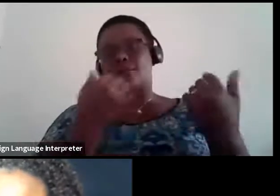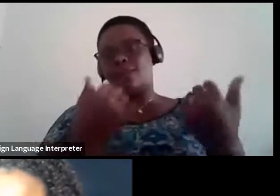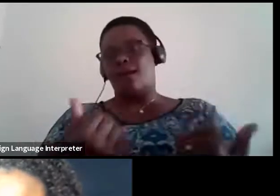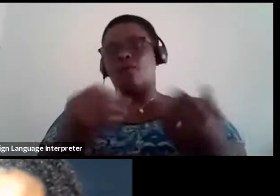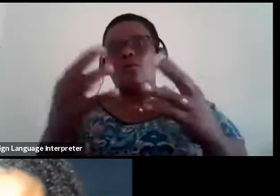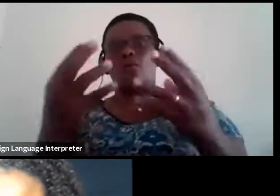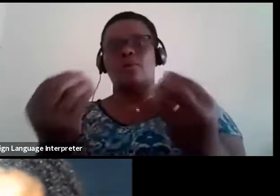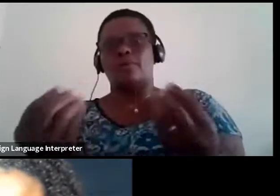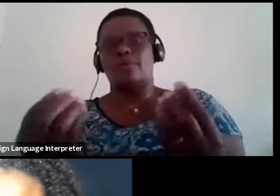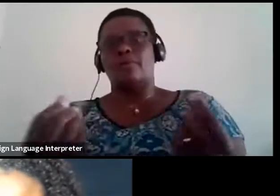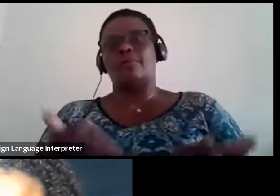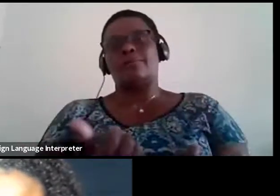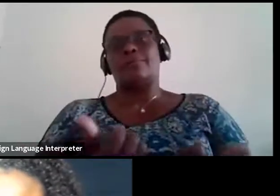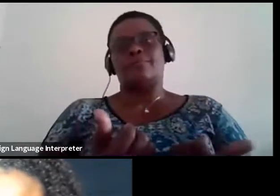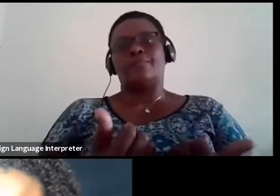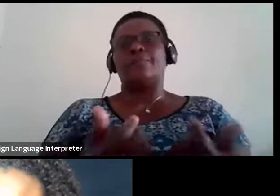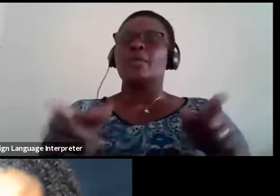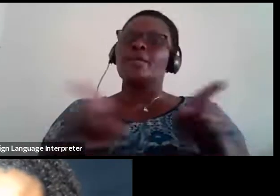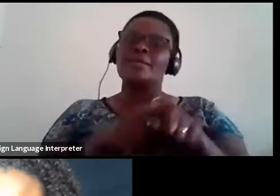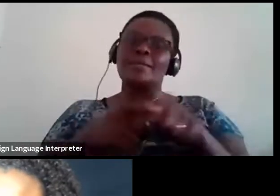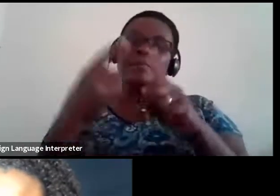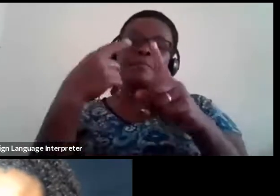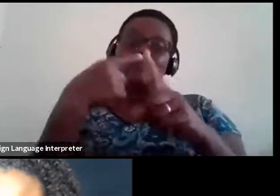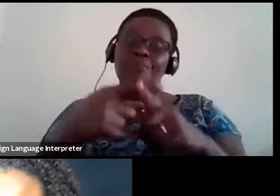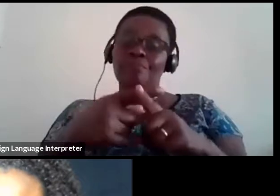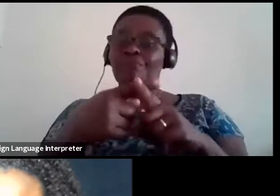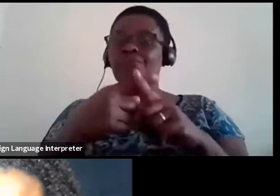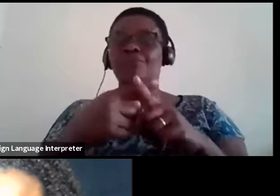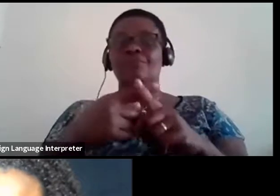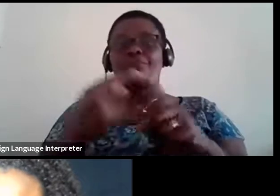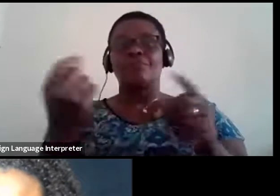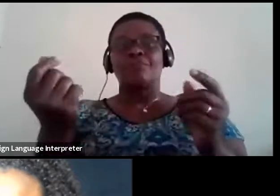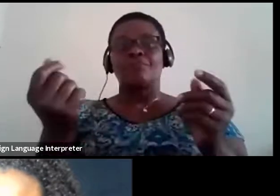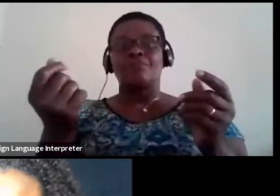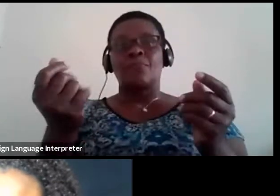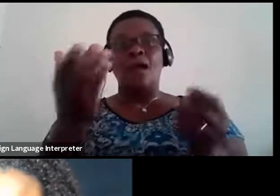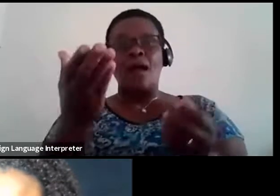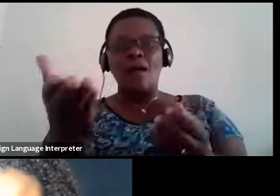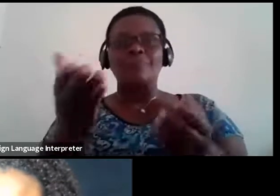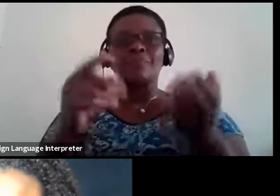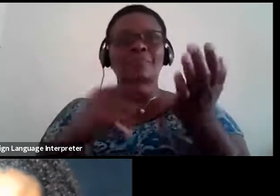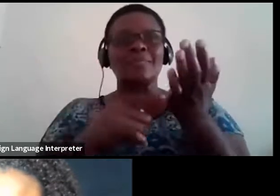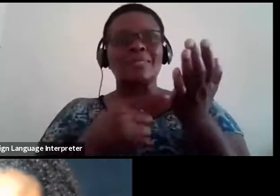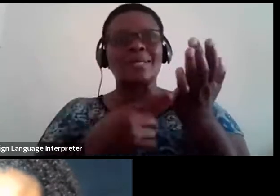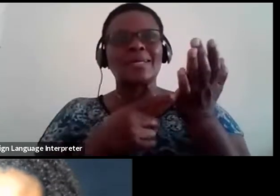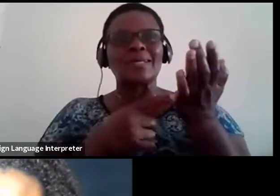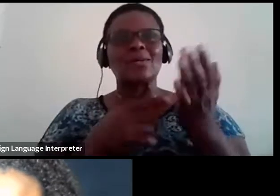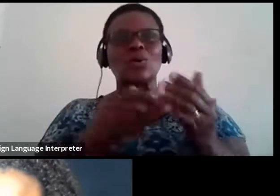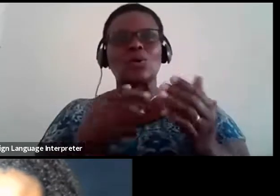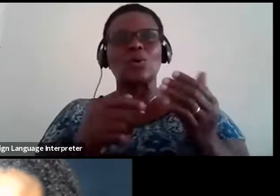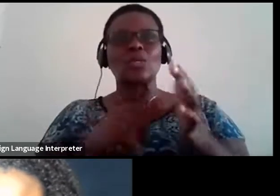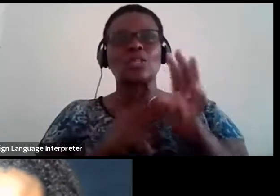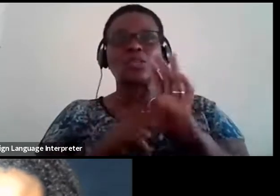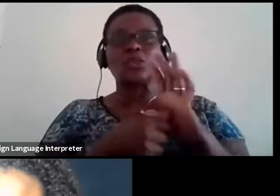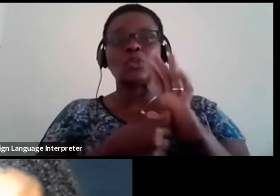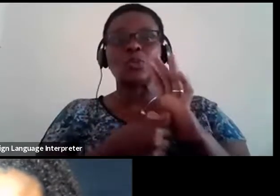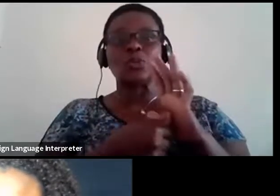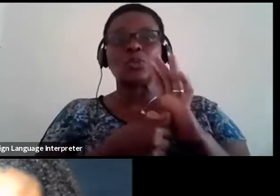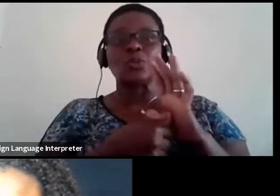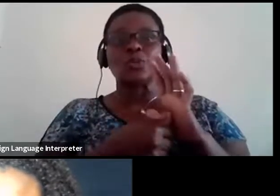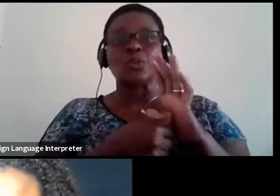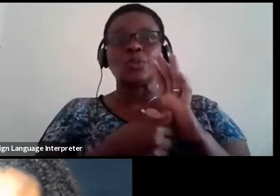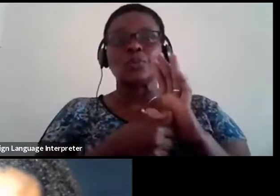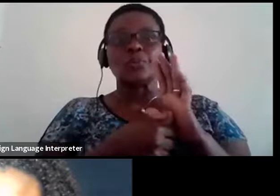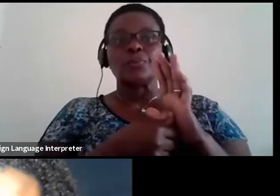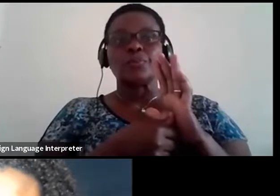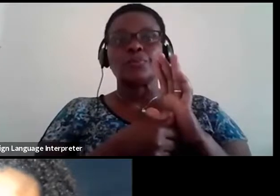in addition to the spaces, it also comes down to the technical resources as well. You know, the information, the training